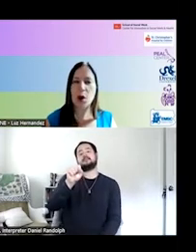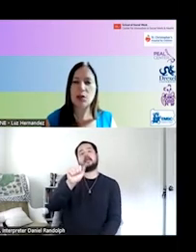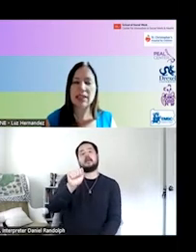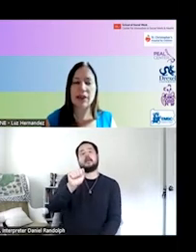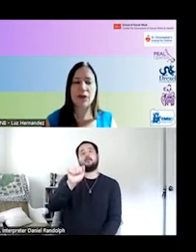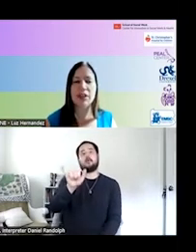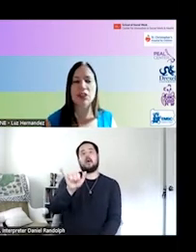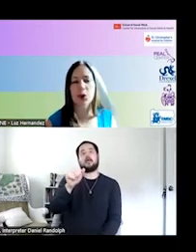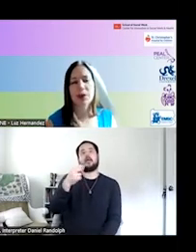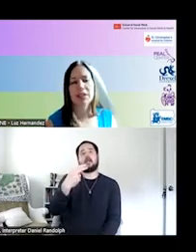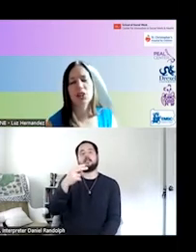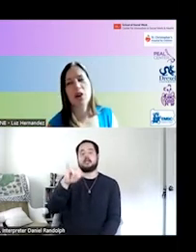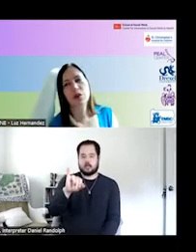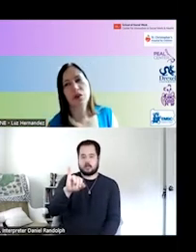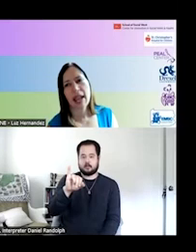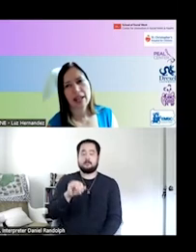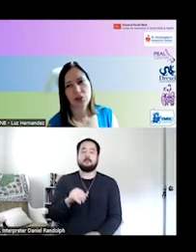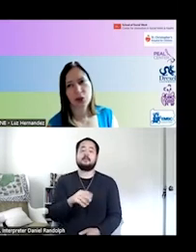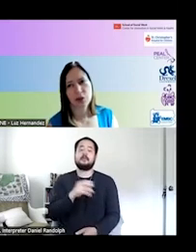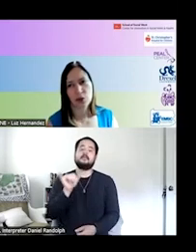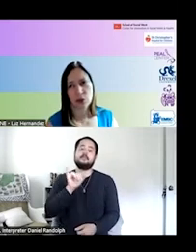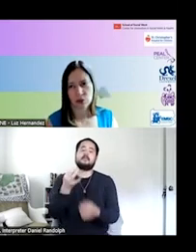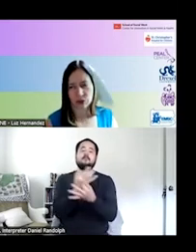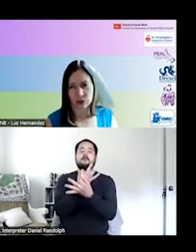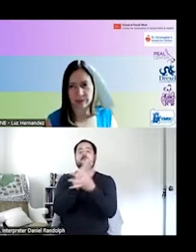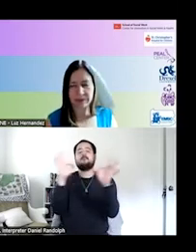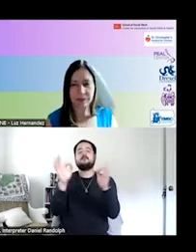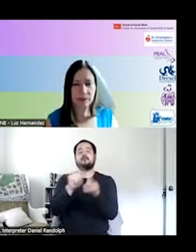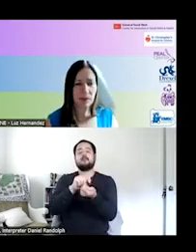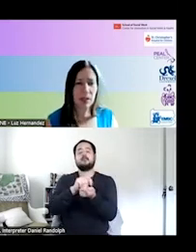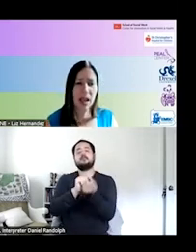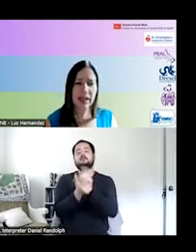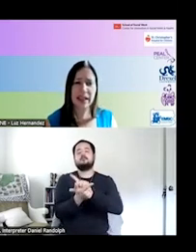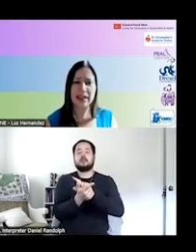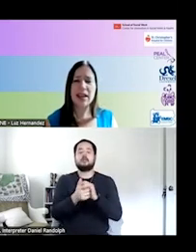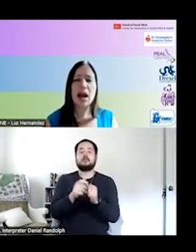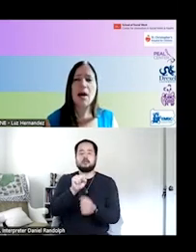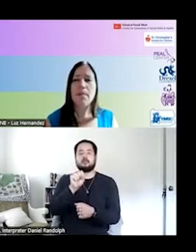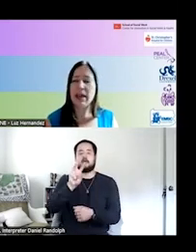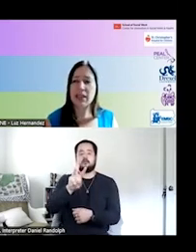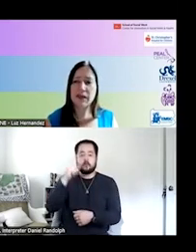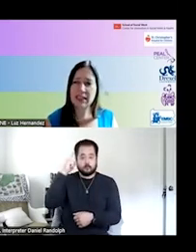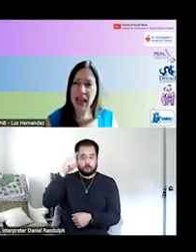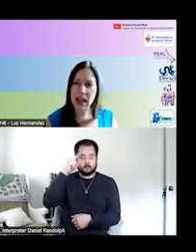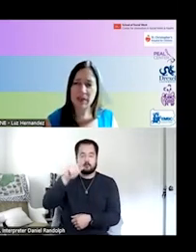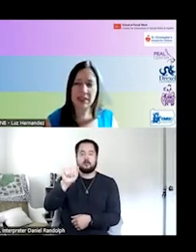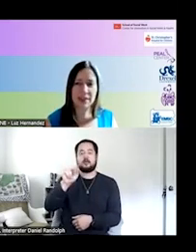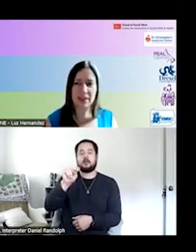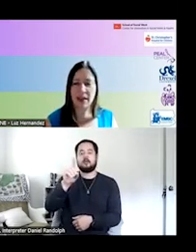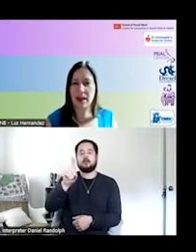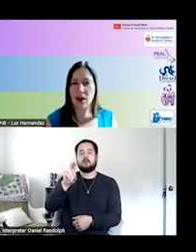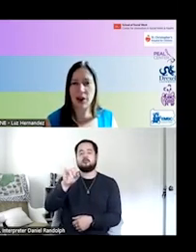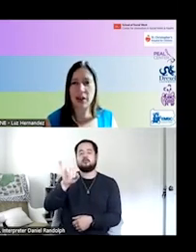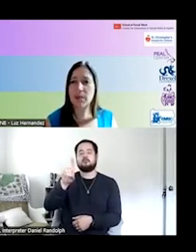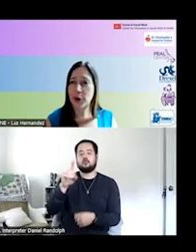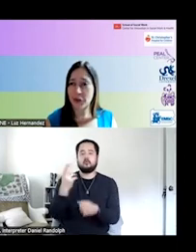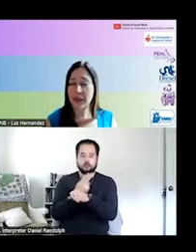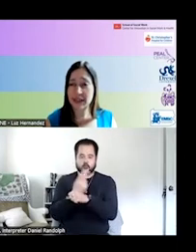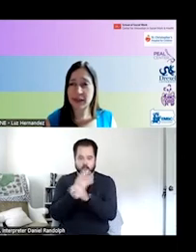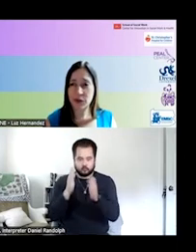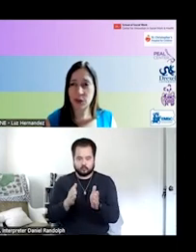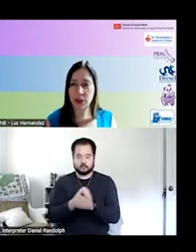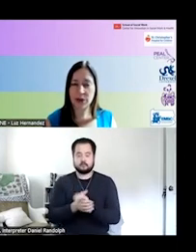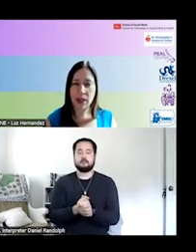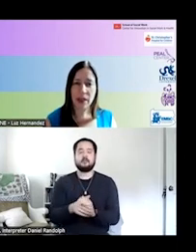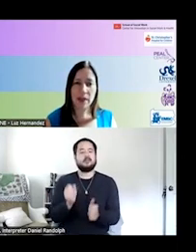is supposedly a free interpreting software for Android phone users. Again, many of these apps are